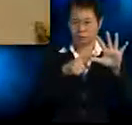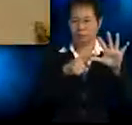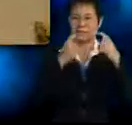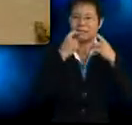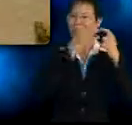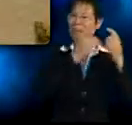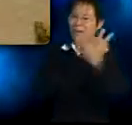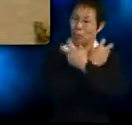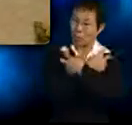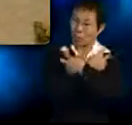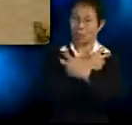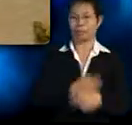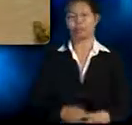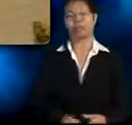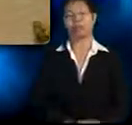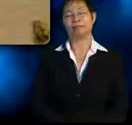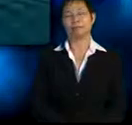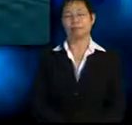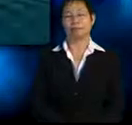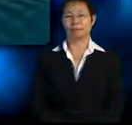teeth and bones.